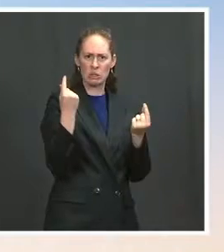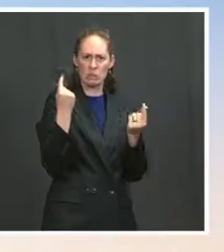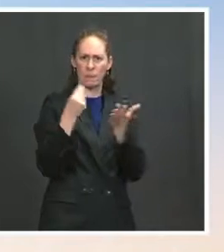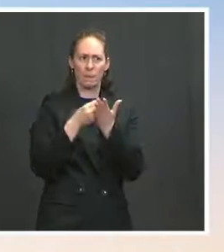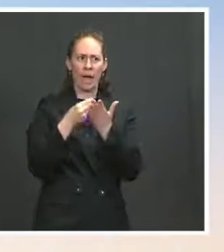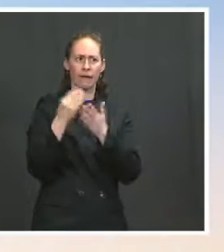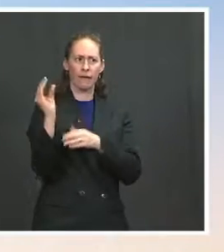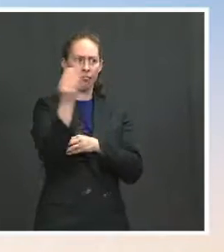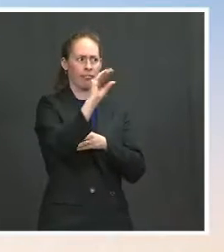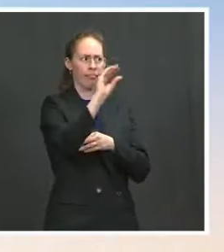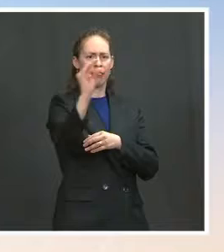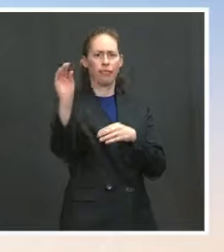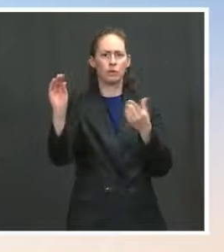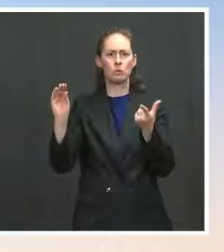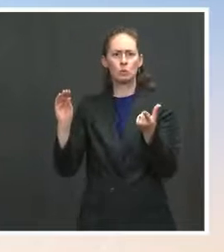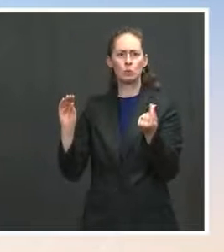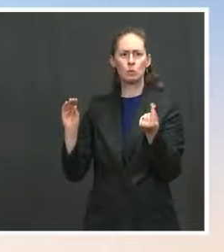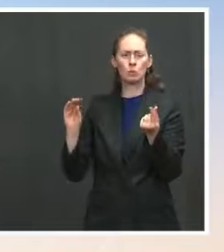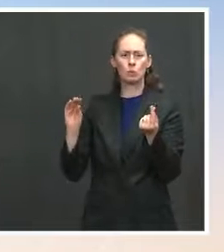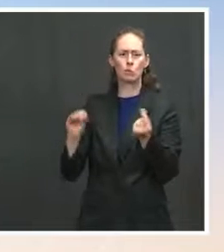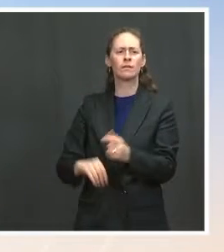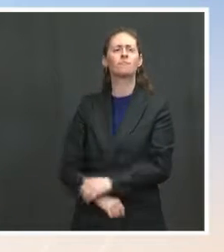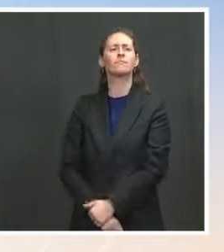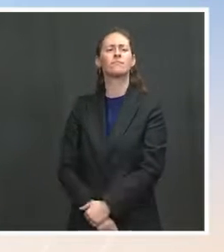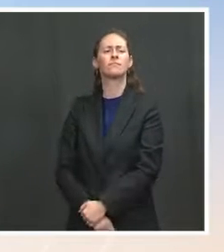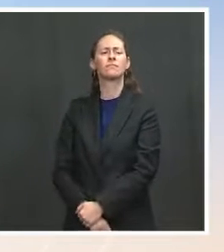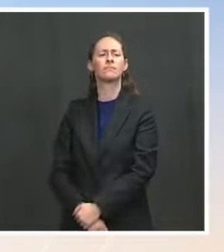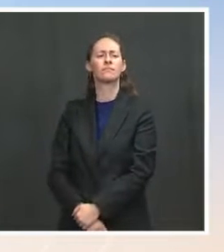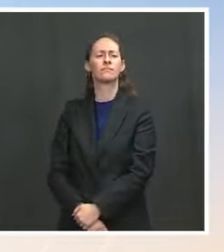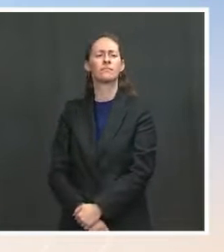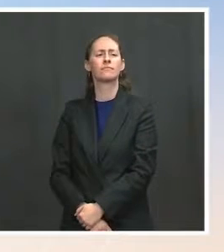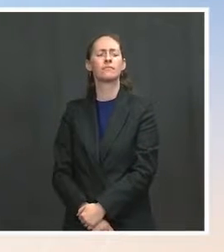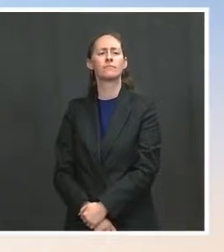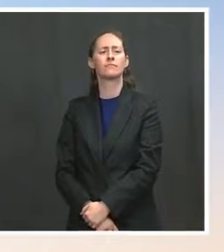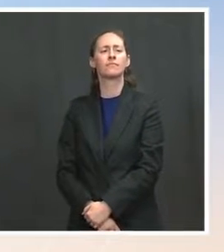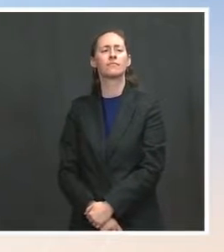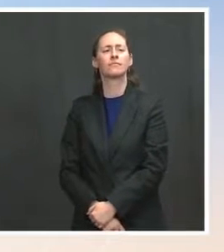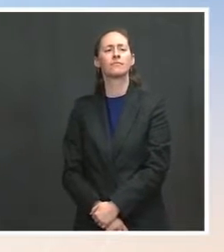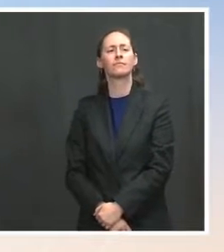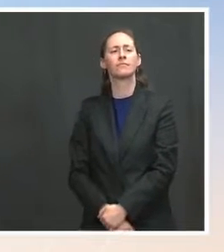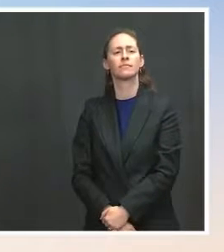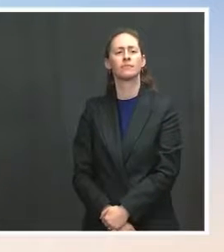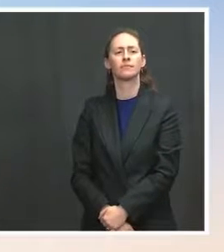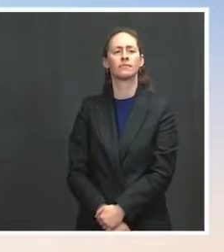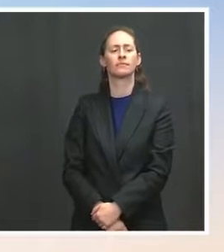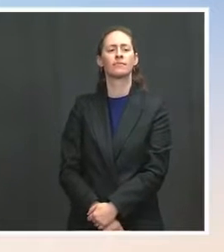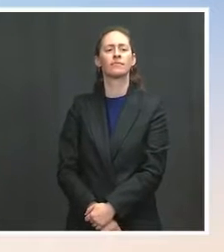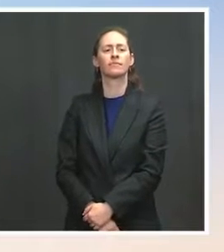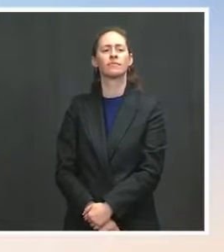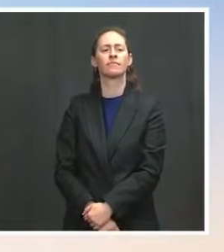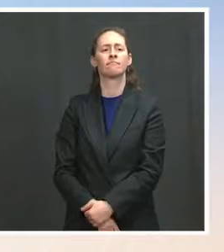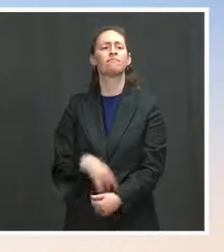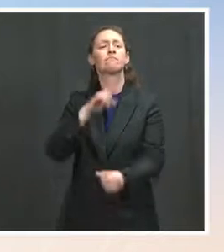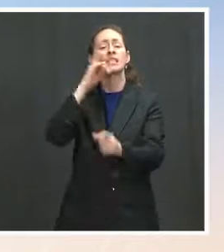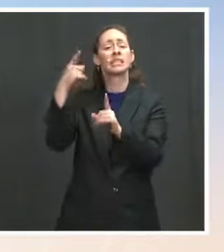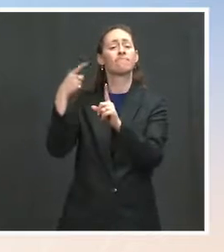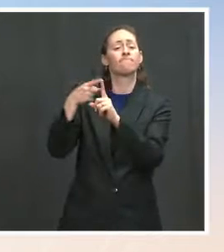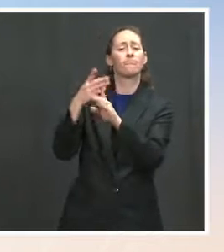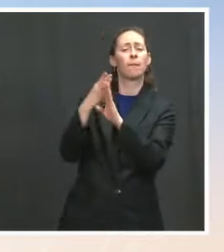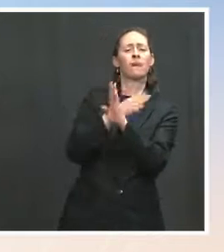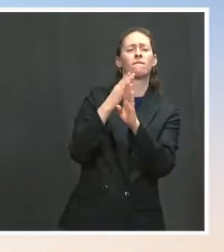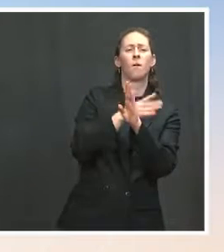First, let me say that what he's referencing, or there might be some openness to, is pre-ARP money, which passed during the